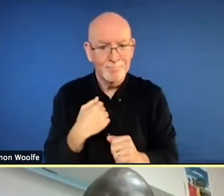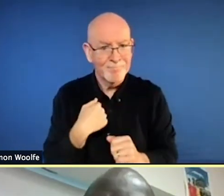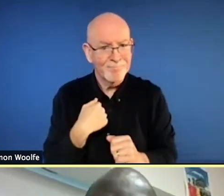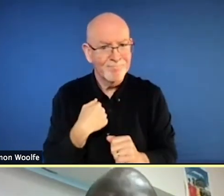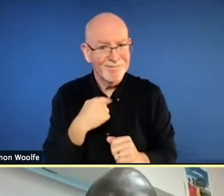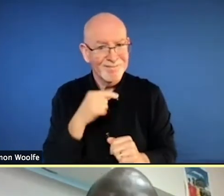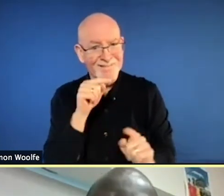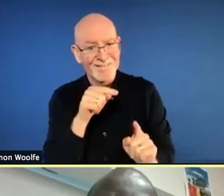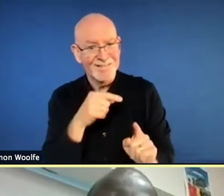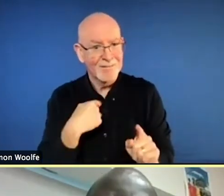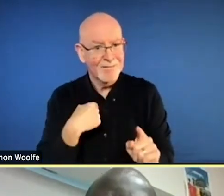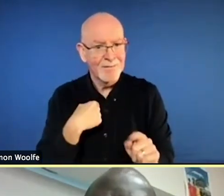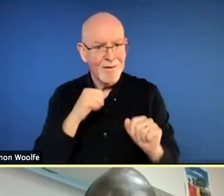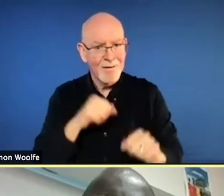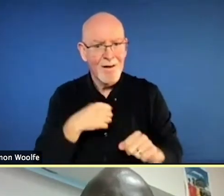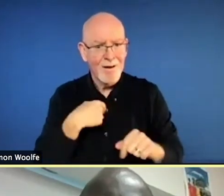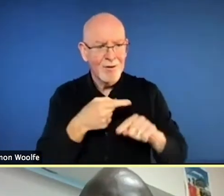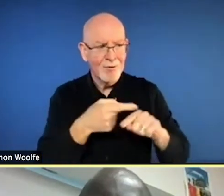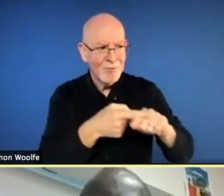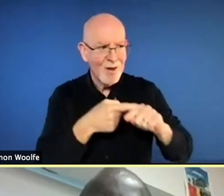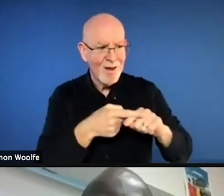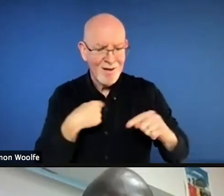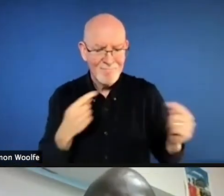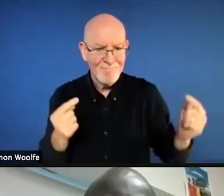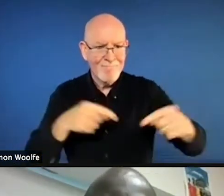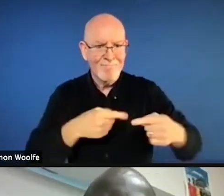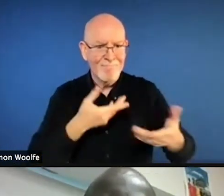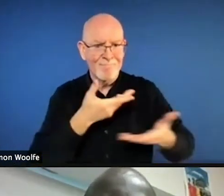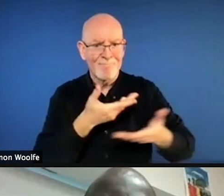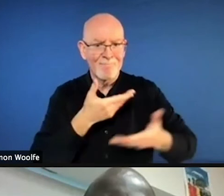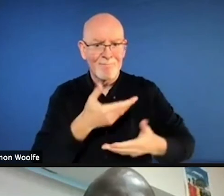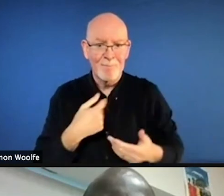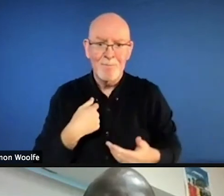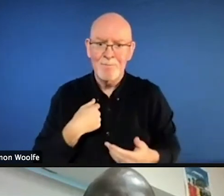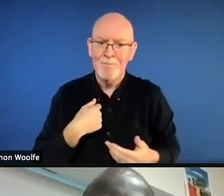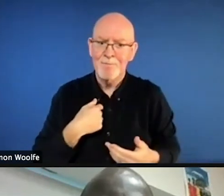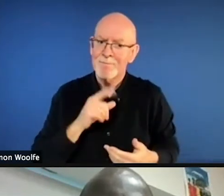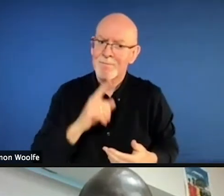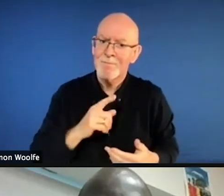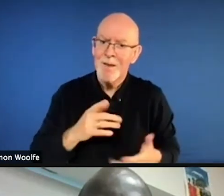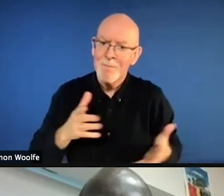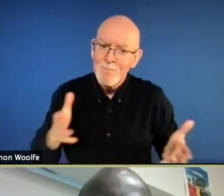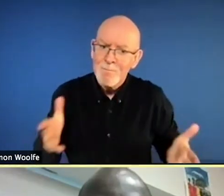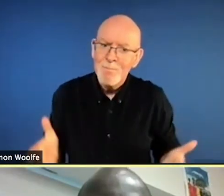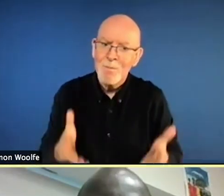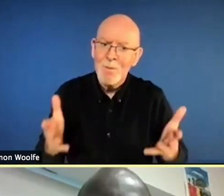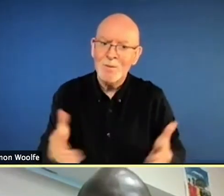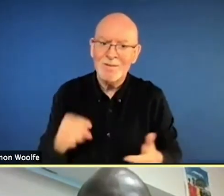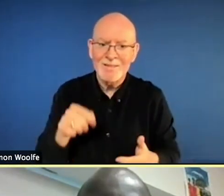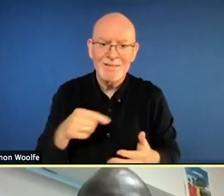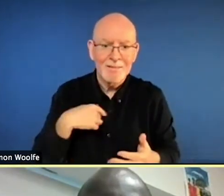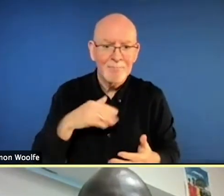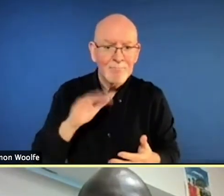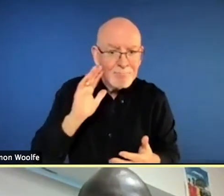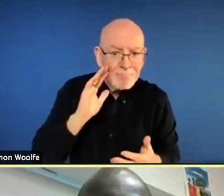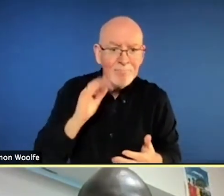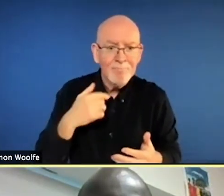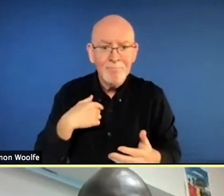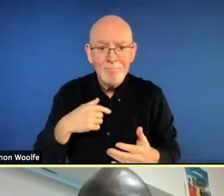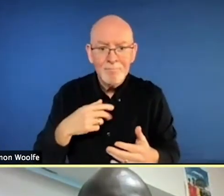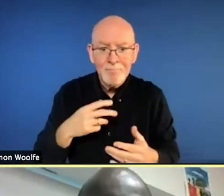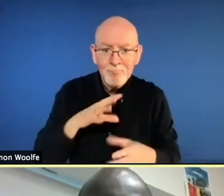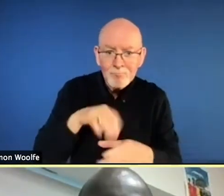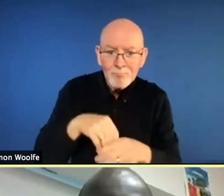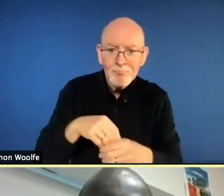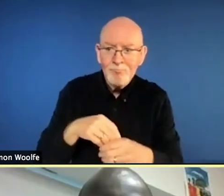them, that's related to their faith. And I'm really happy for that. I guess, as we